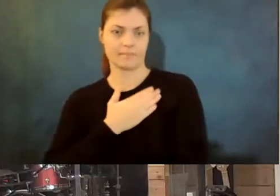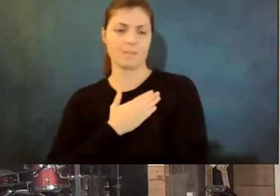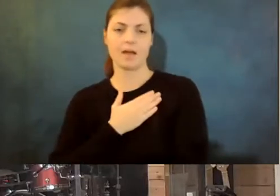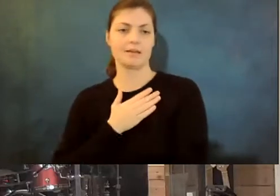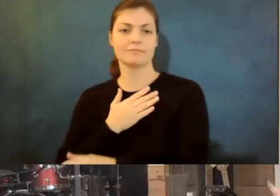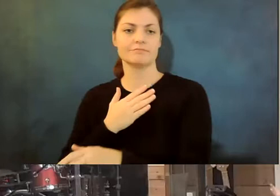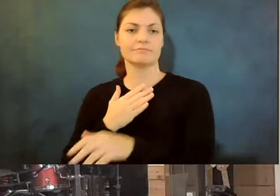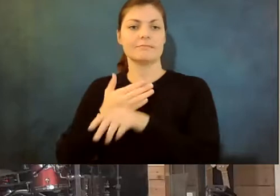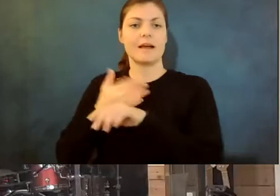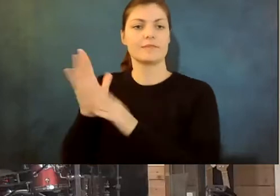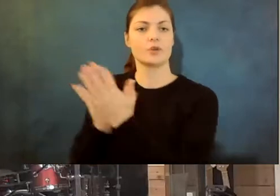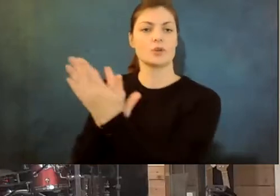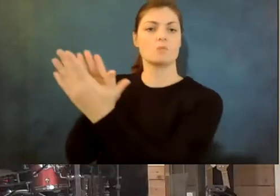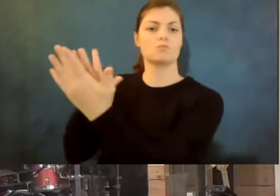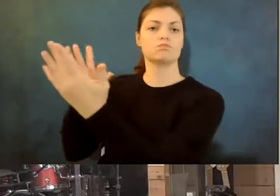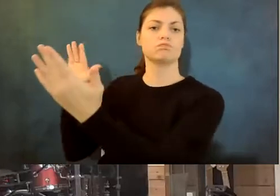afterglow, wake.